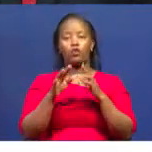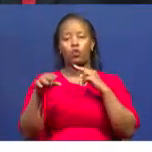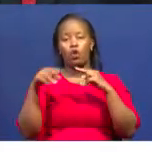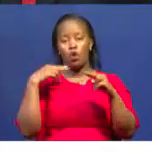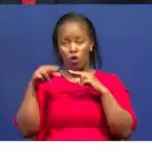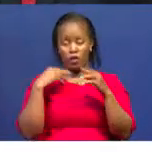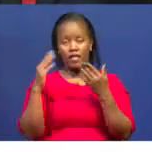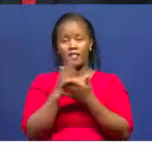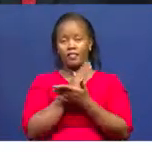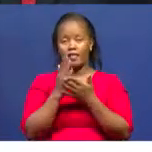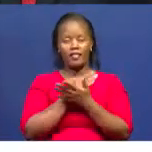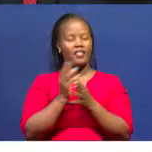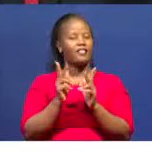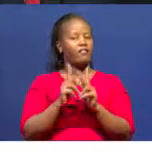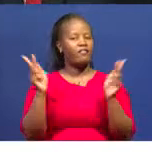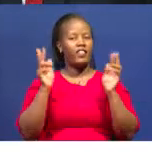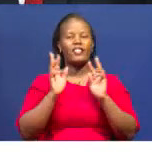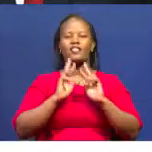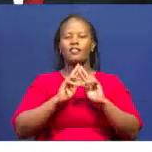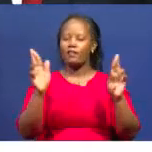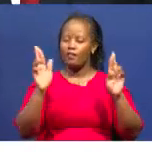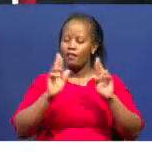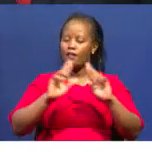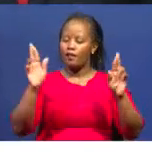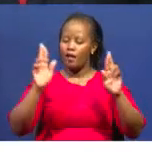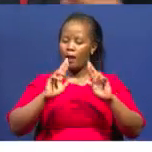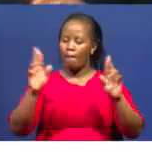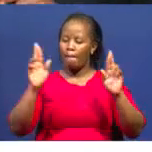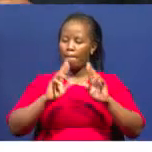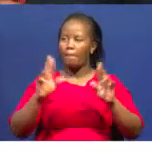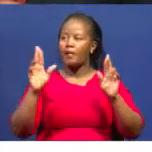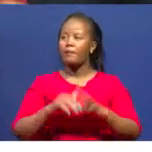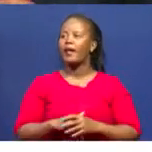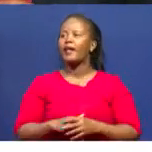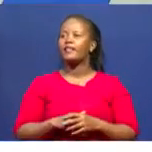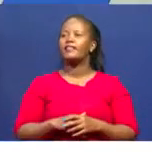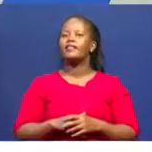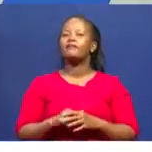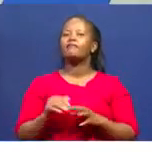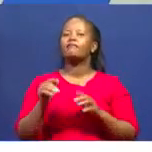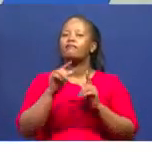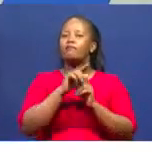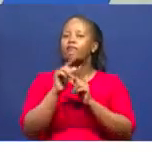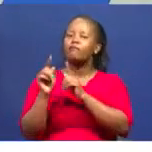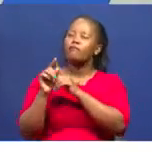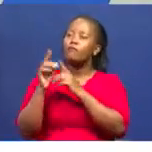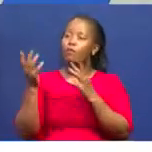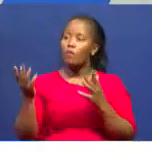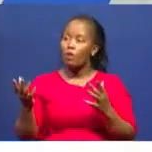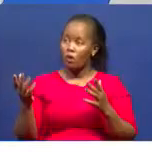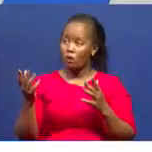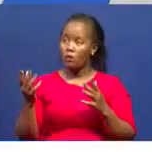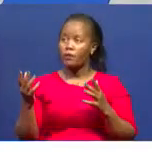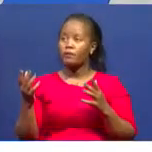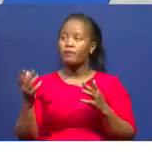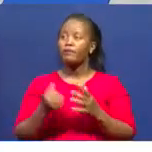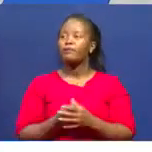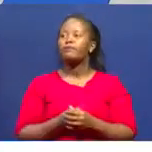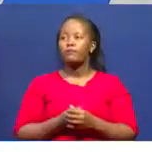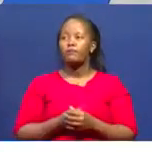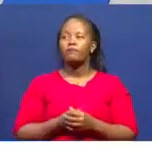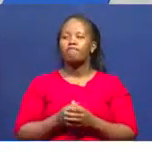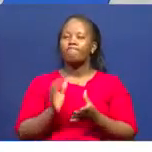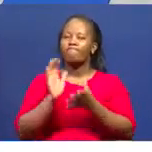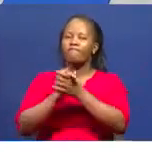really prepared for this. Mm-hmm. All right. So, and also, by the way, Fred, I can tell you, I